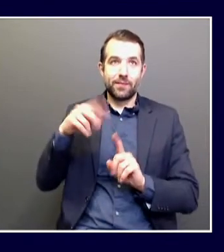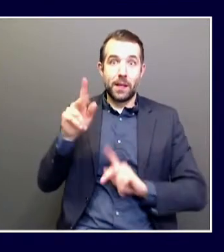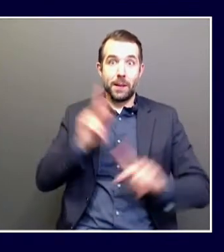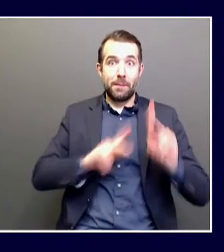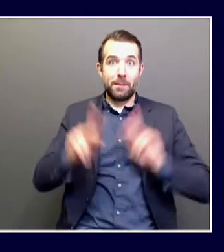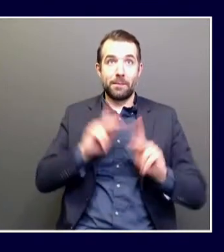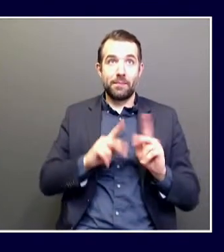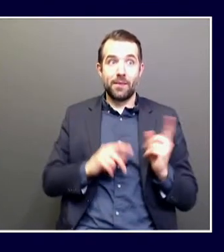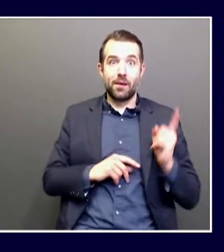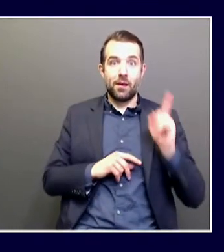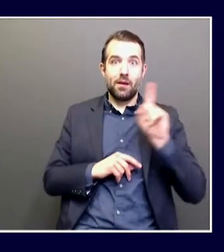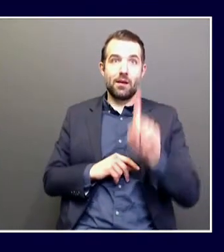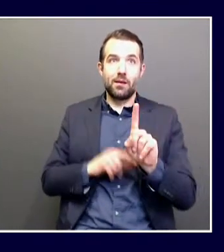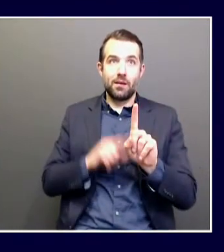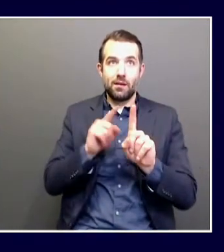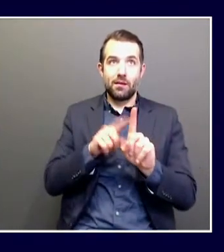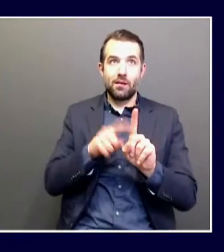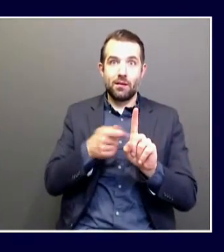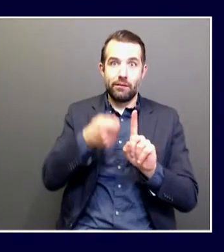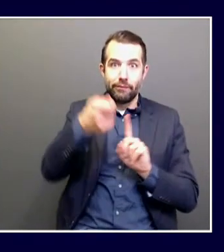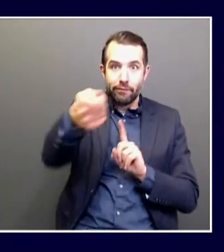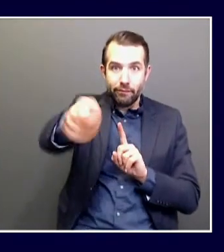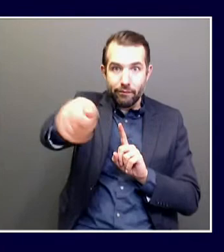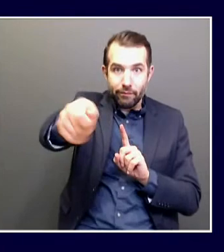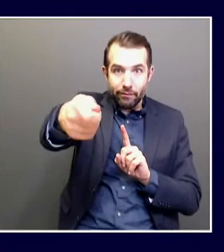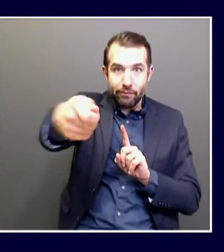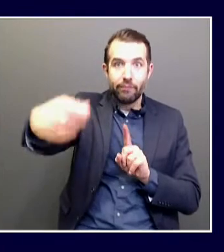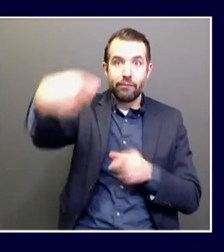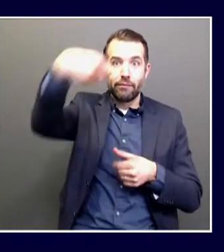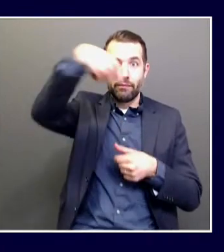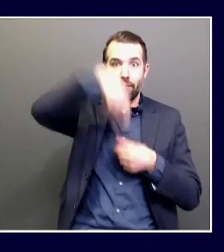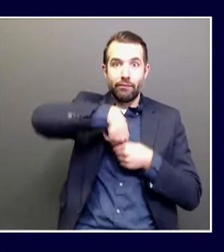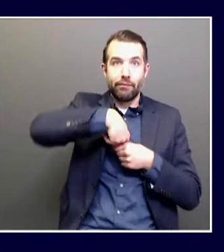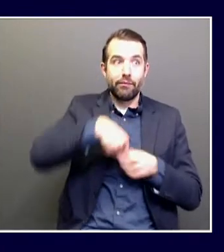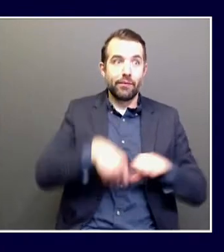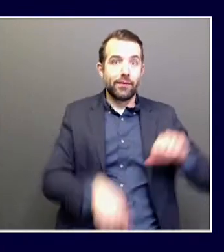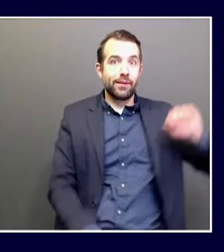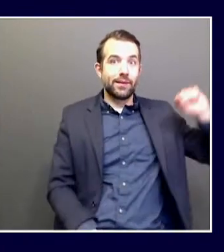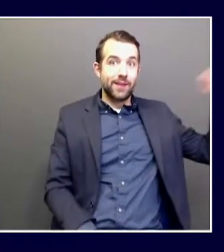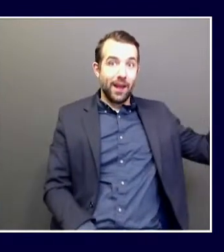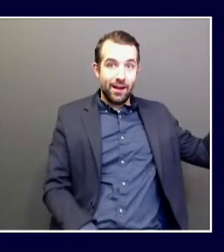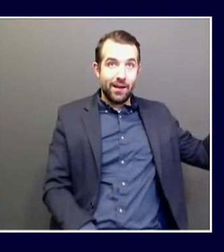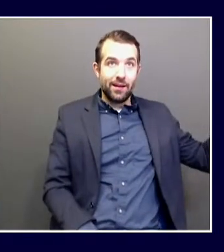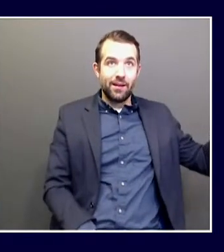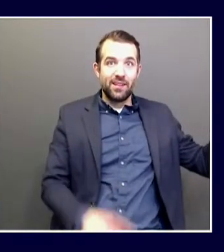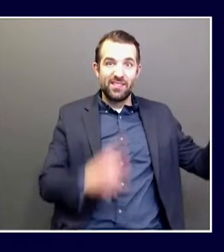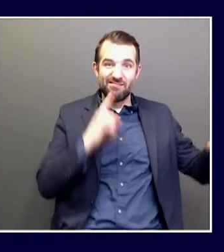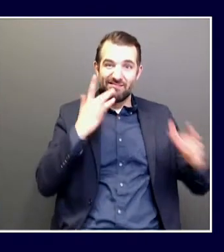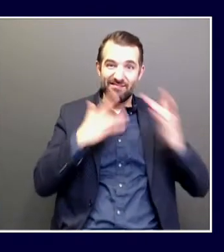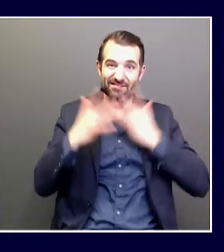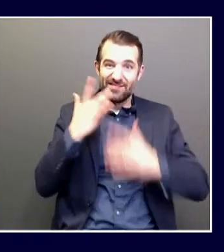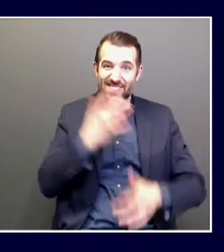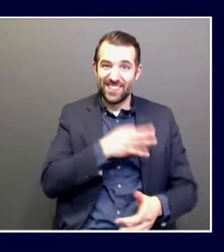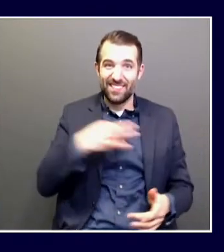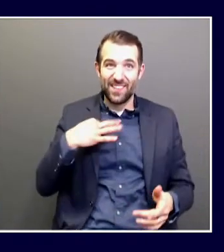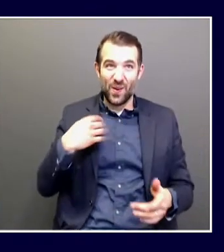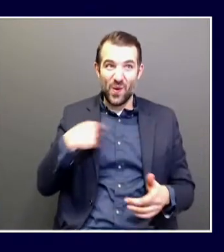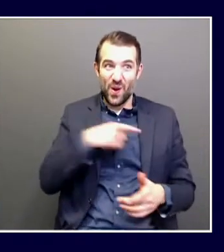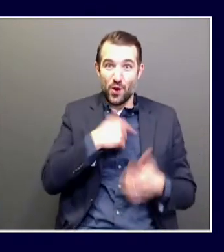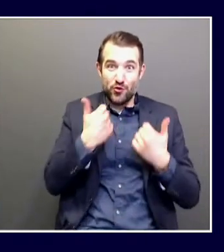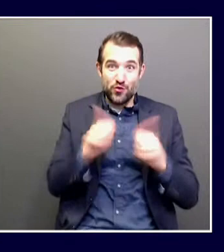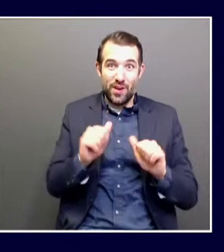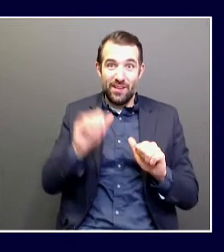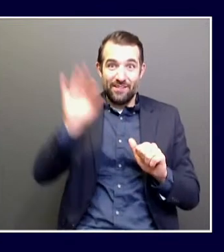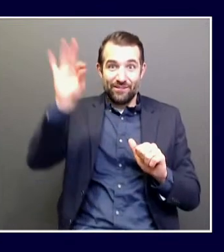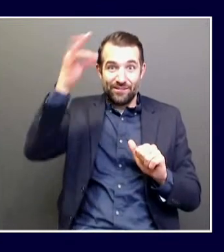staffing remains a challenge. We're working to see if we can activate more members of federal healthcare